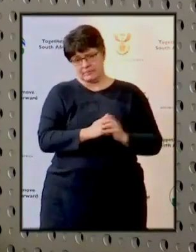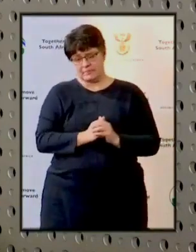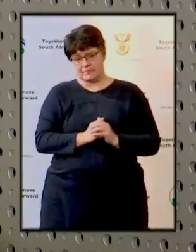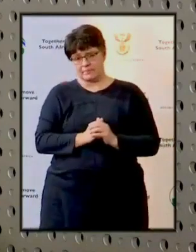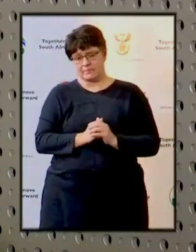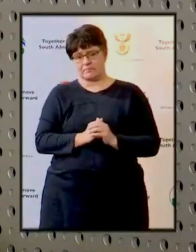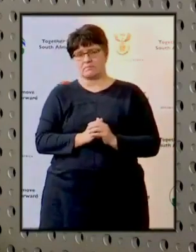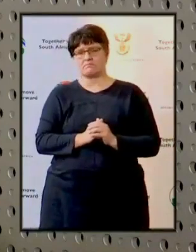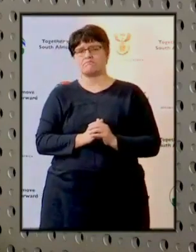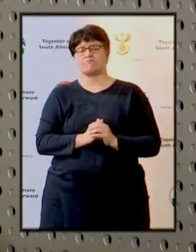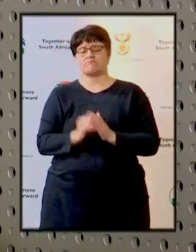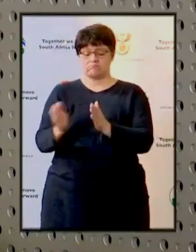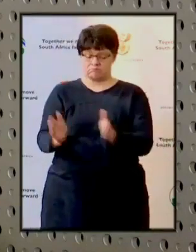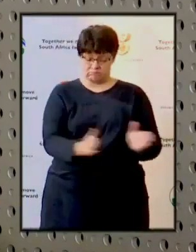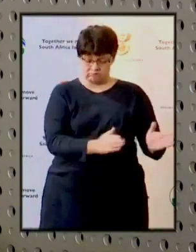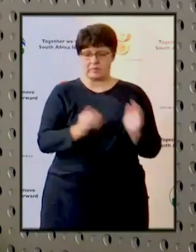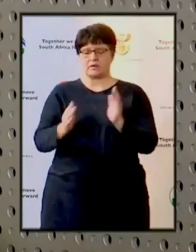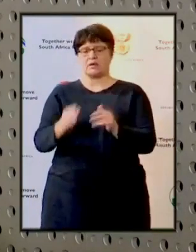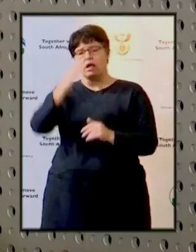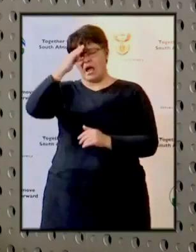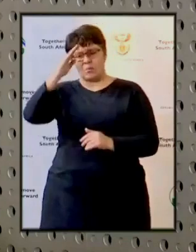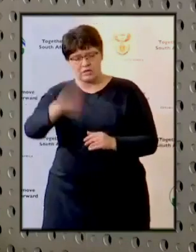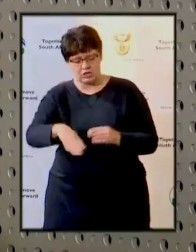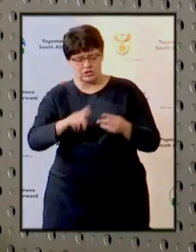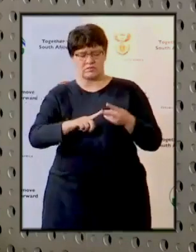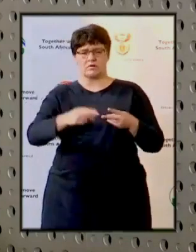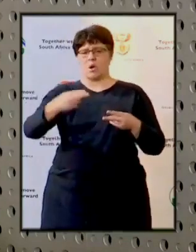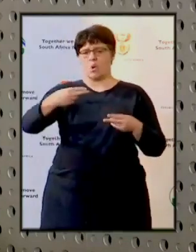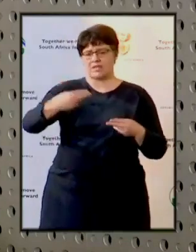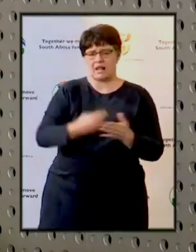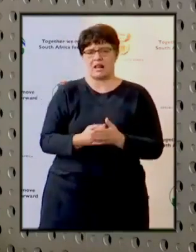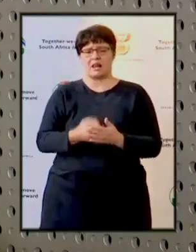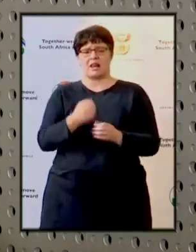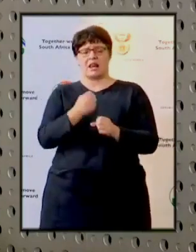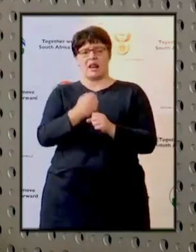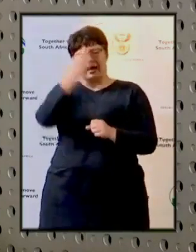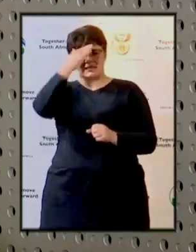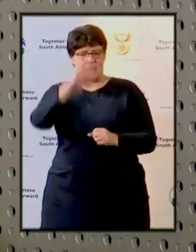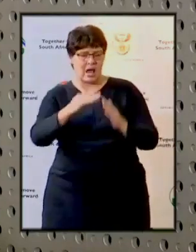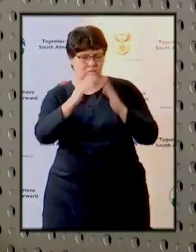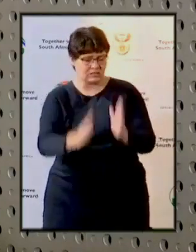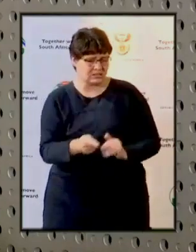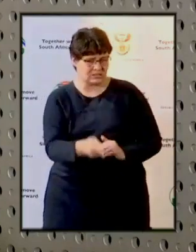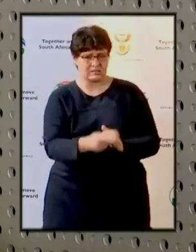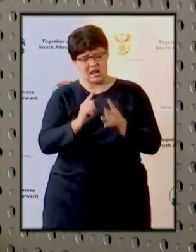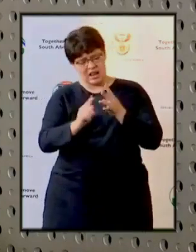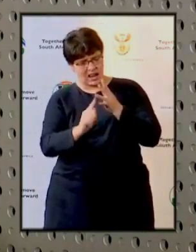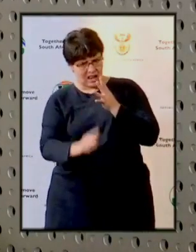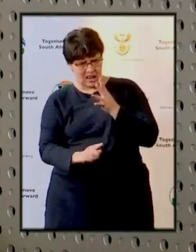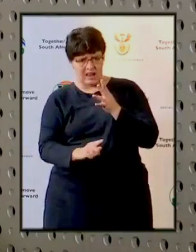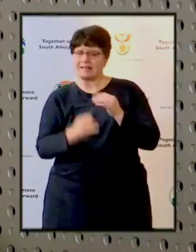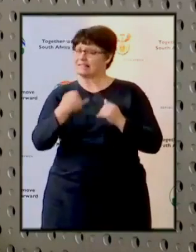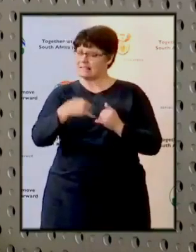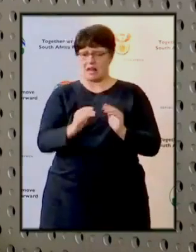Accommodation, as I said, hotels, guest houses, all that is not